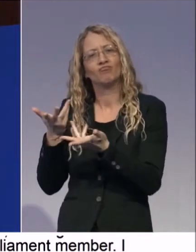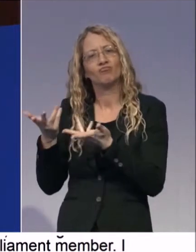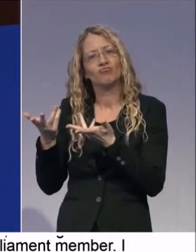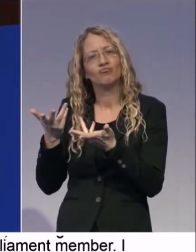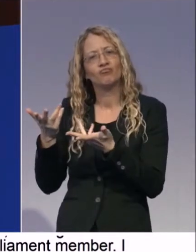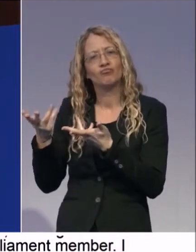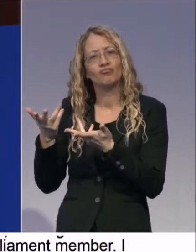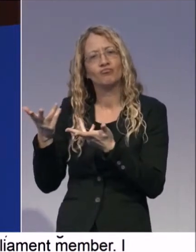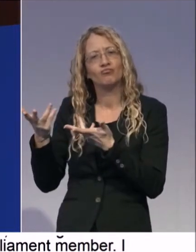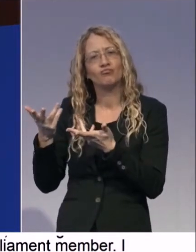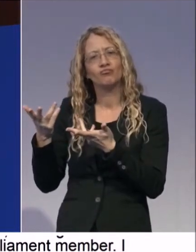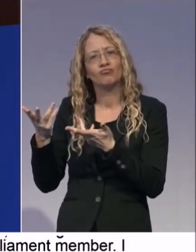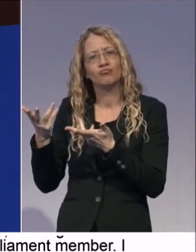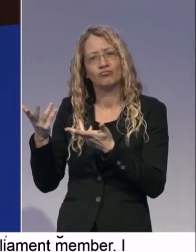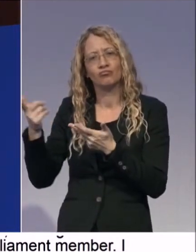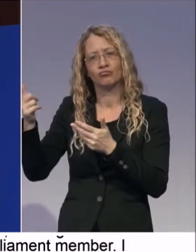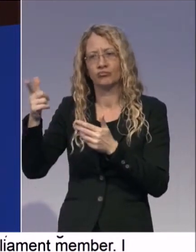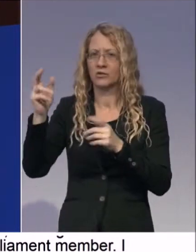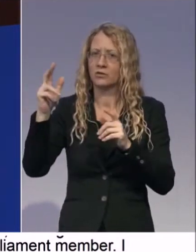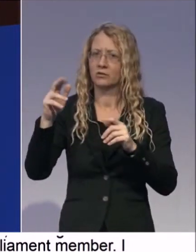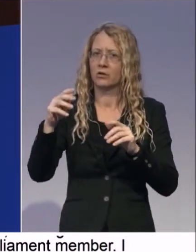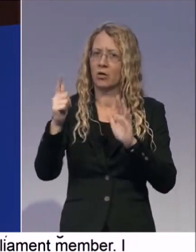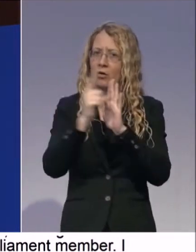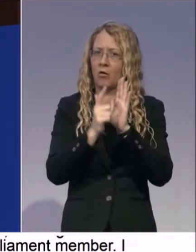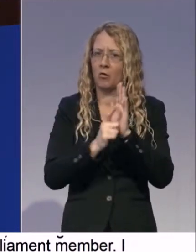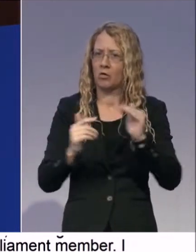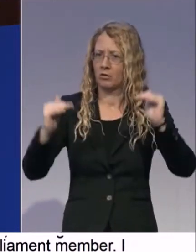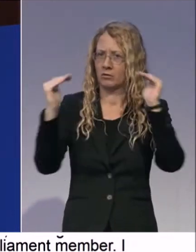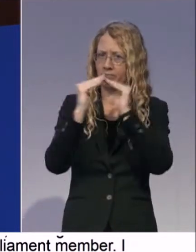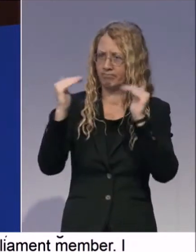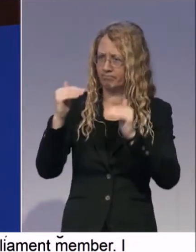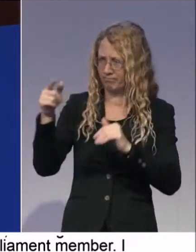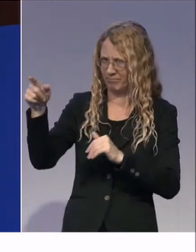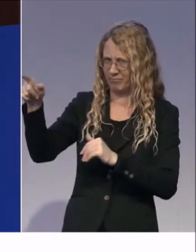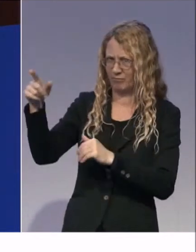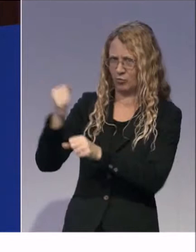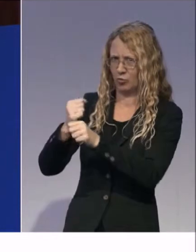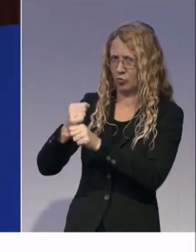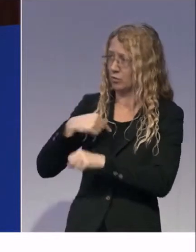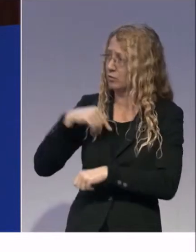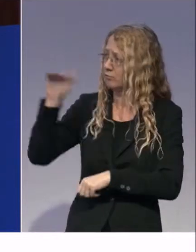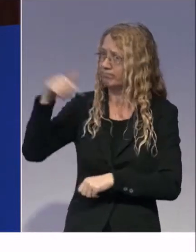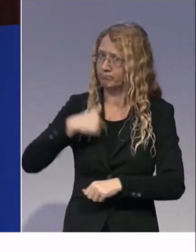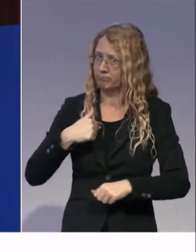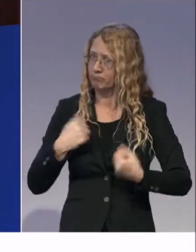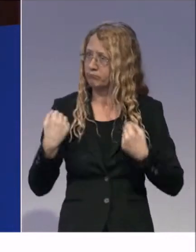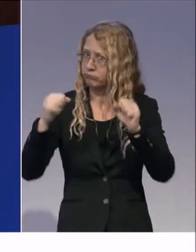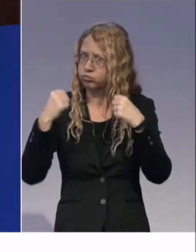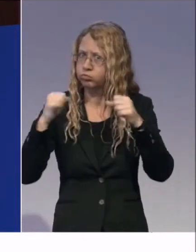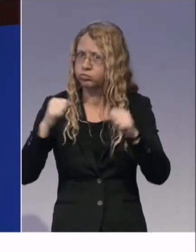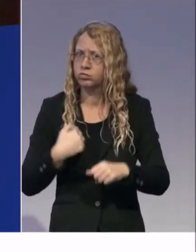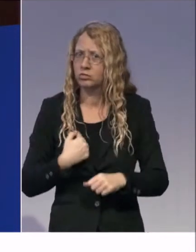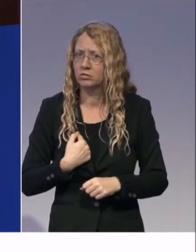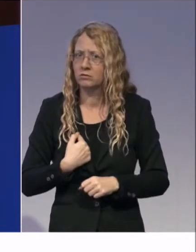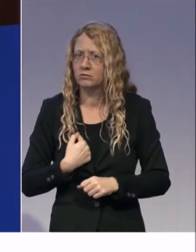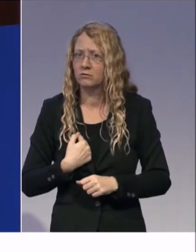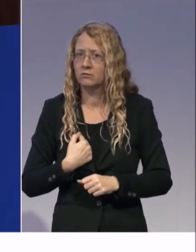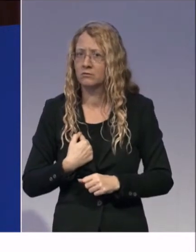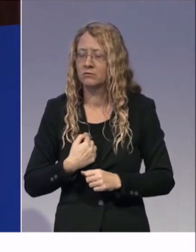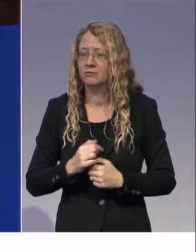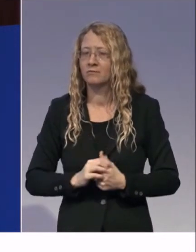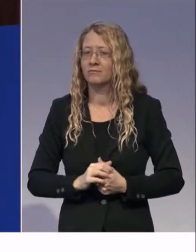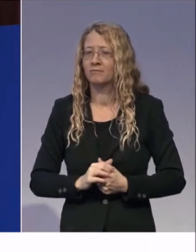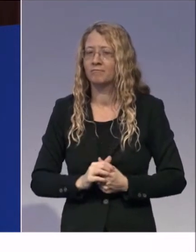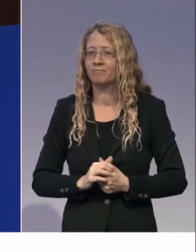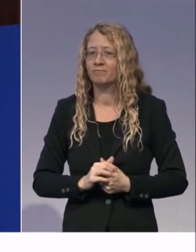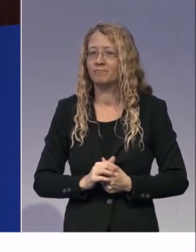I am an activist in that area. But in the last